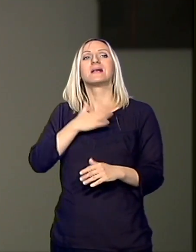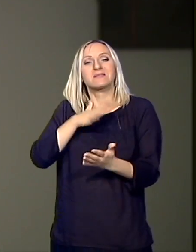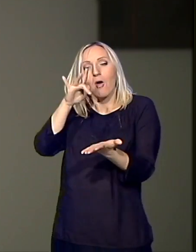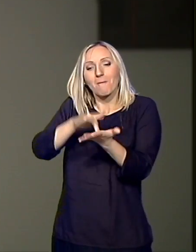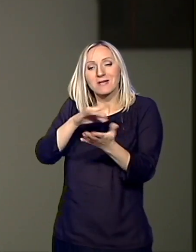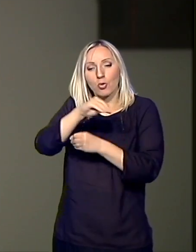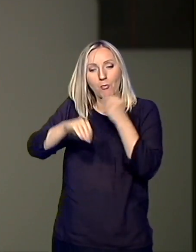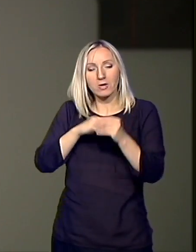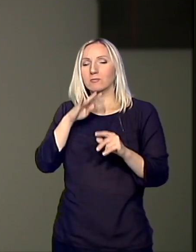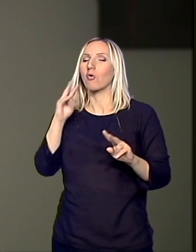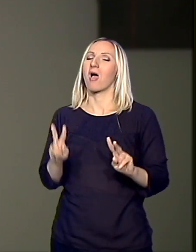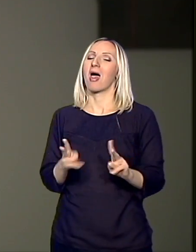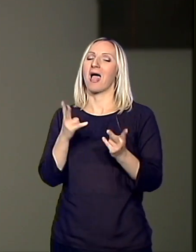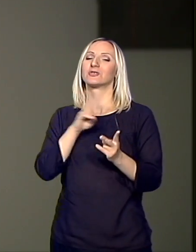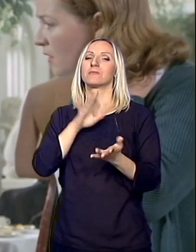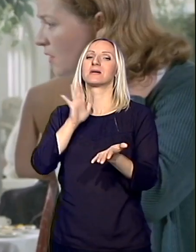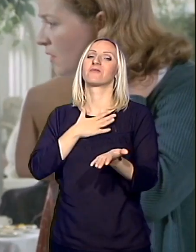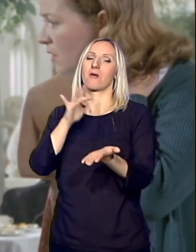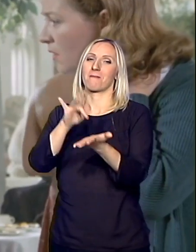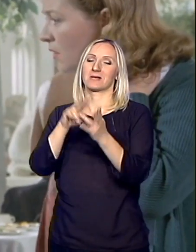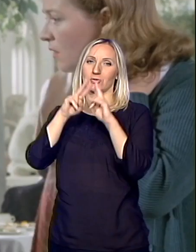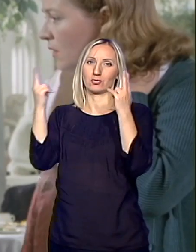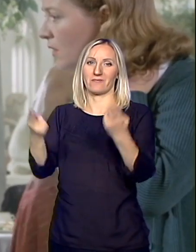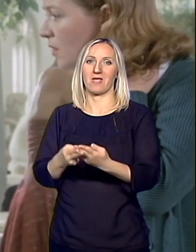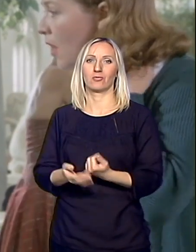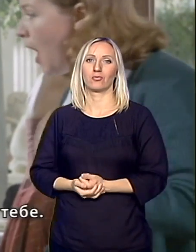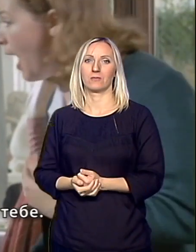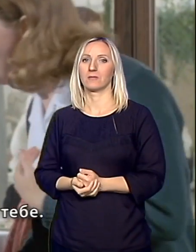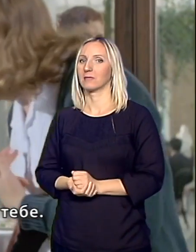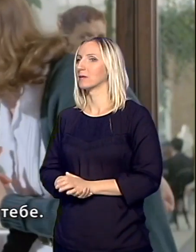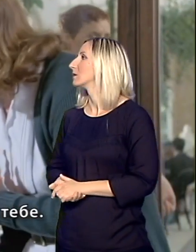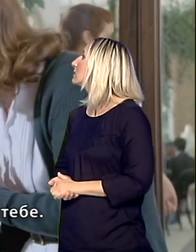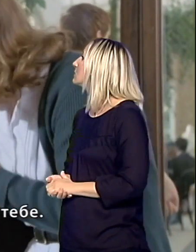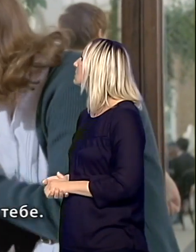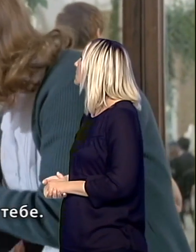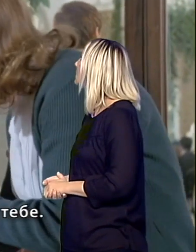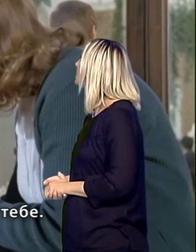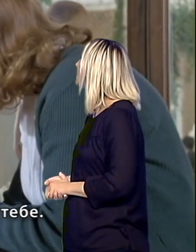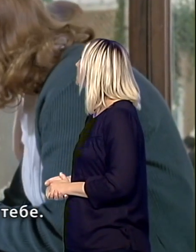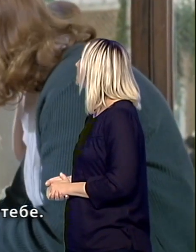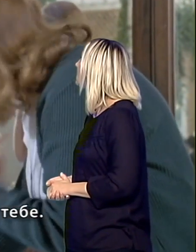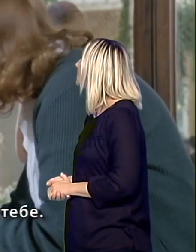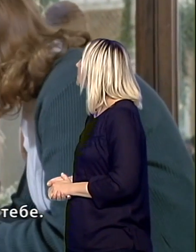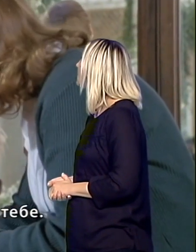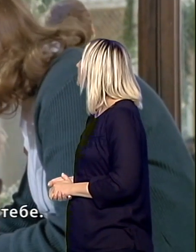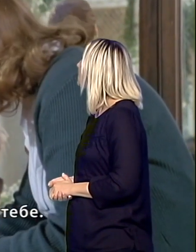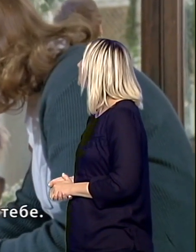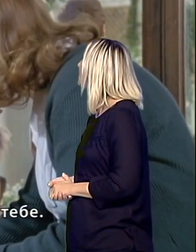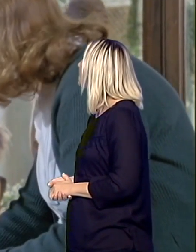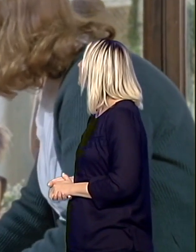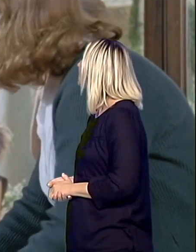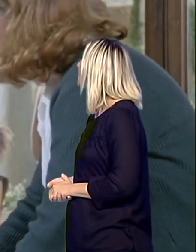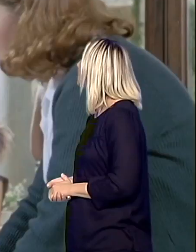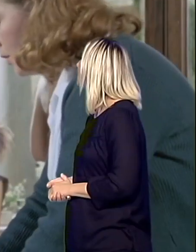lakše nađe svoje mesto u svetu. What are you afraid of? I'm not afraid of anything. You imagine that people are afraid of you. I'm not afraid of you,